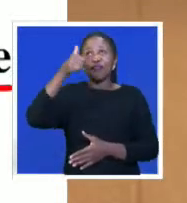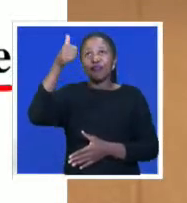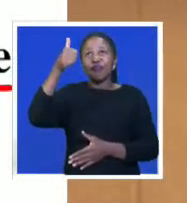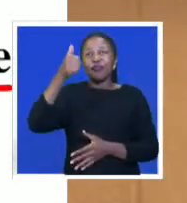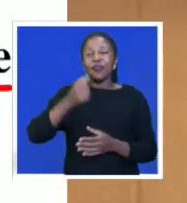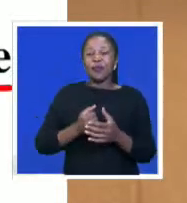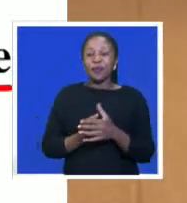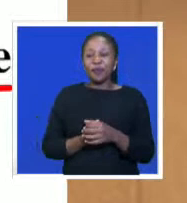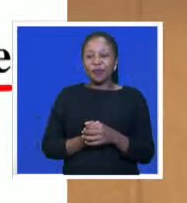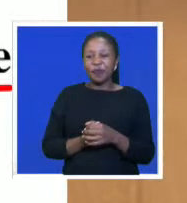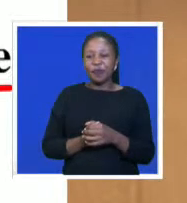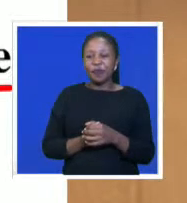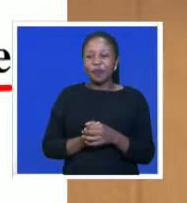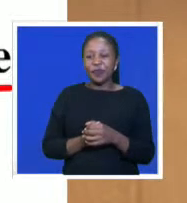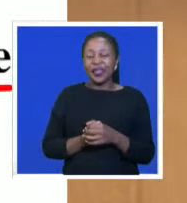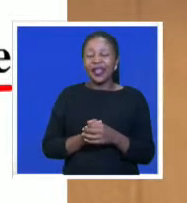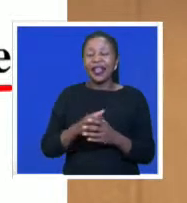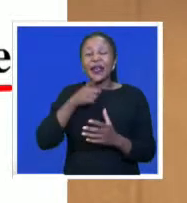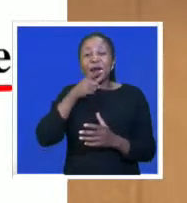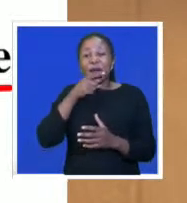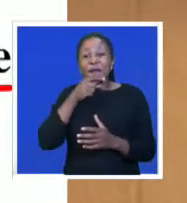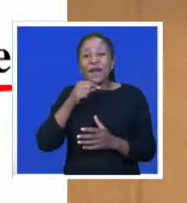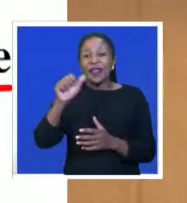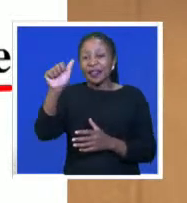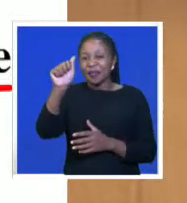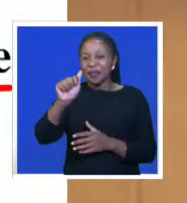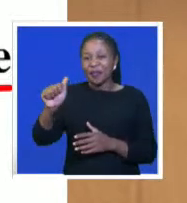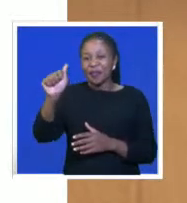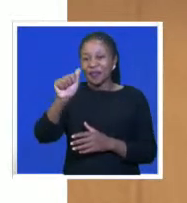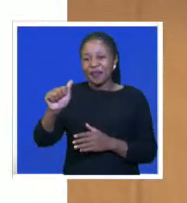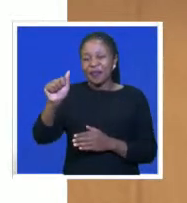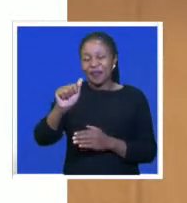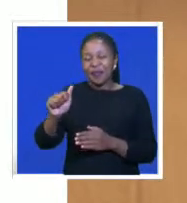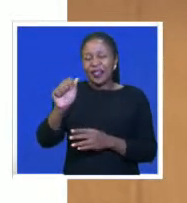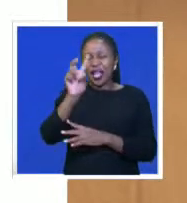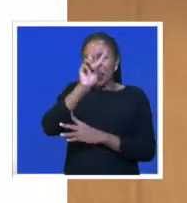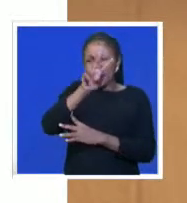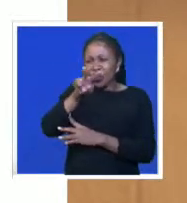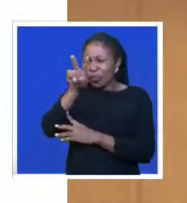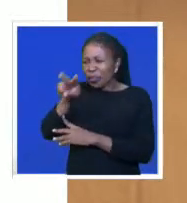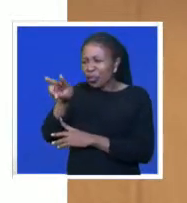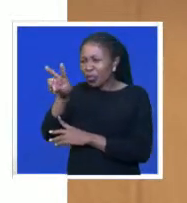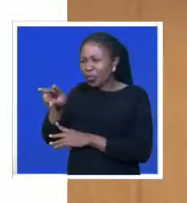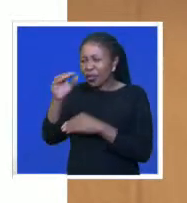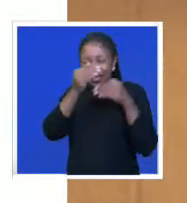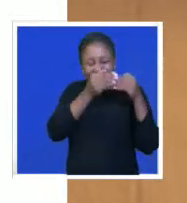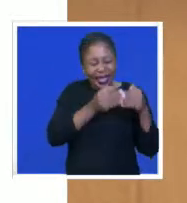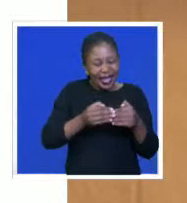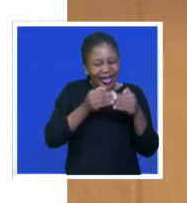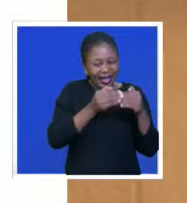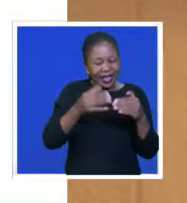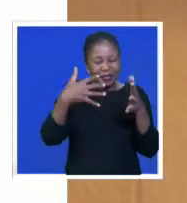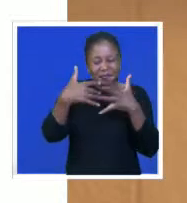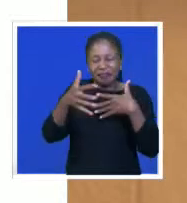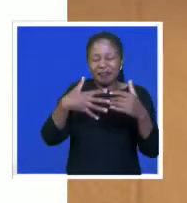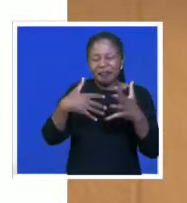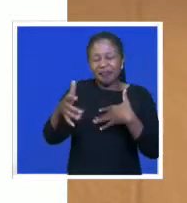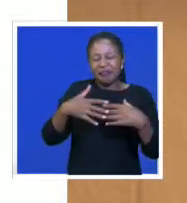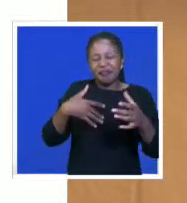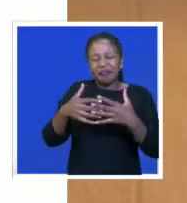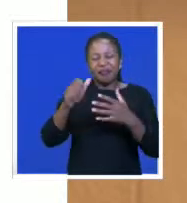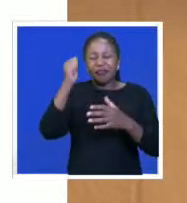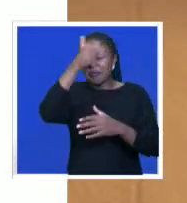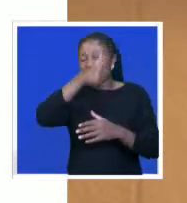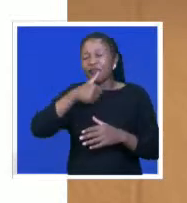of God's creation. And the third character in our story is Eve.